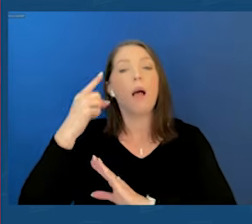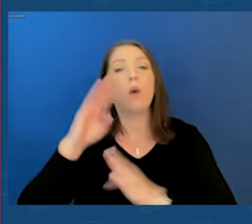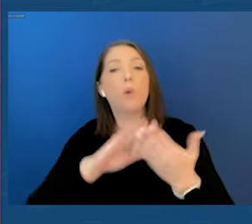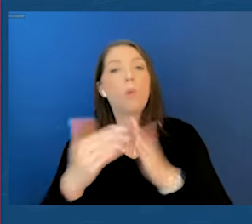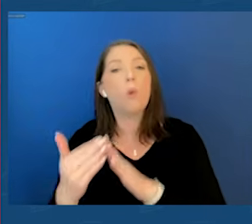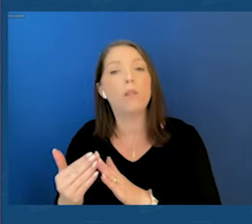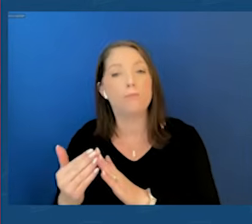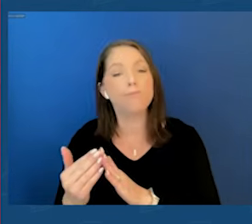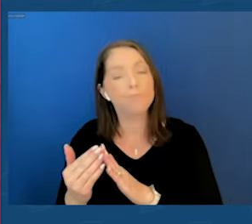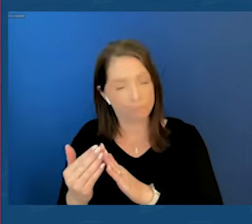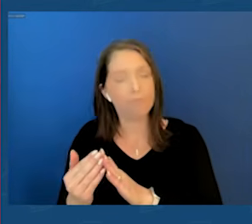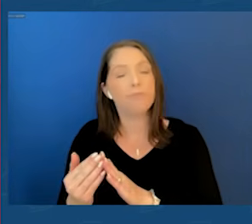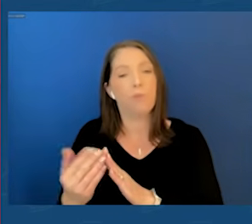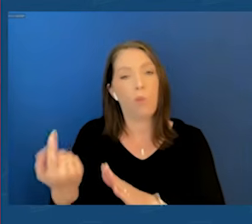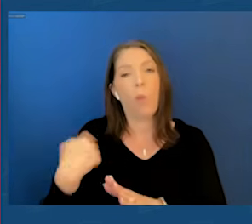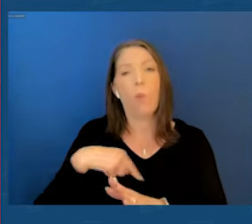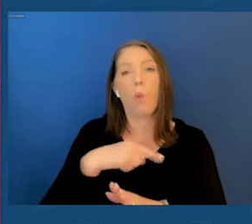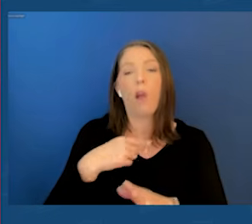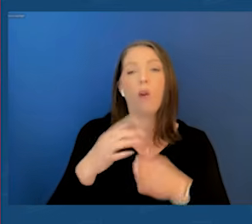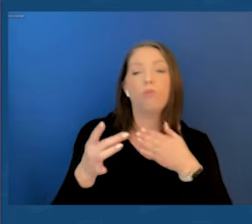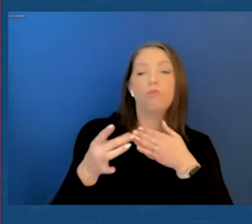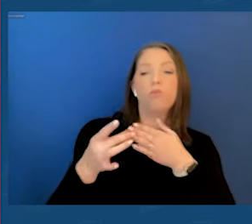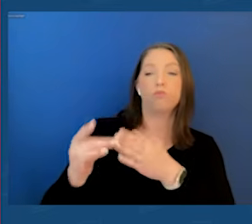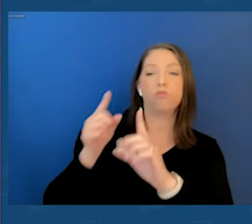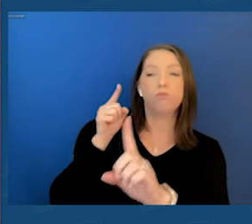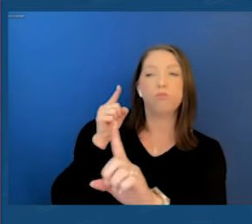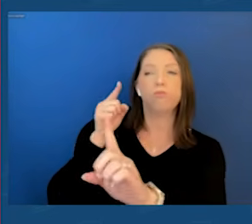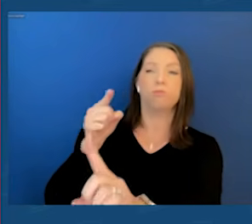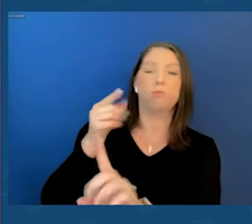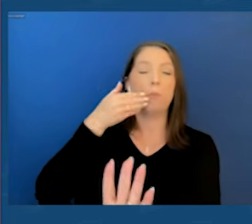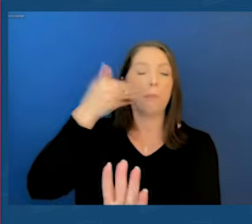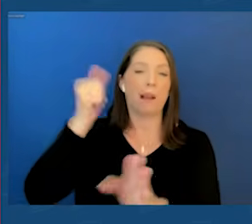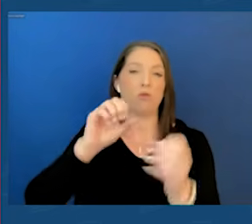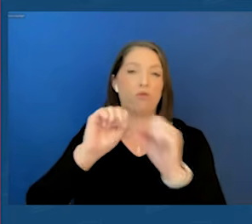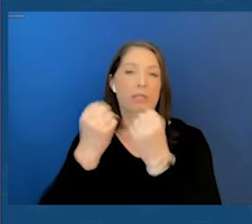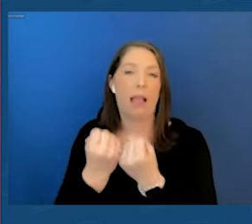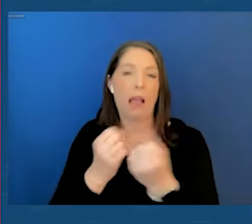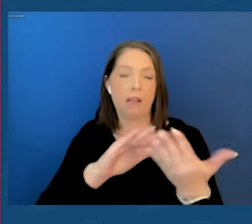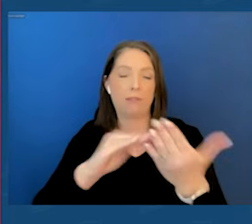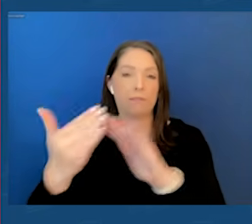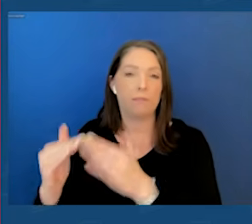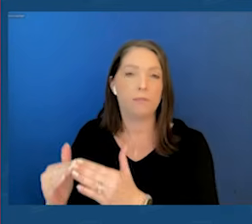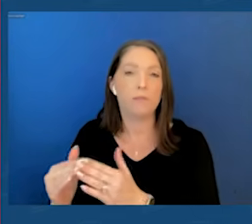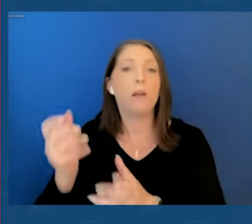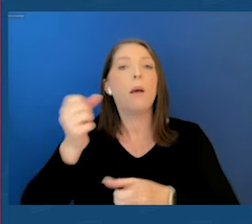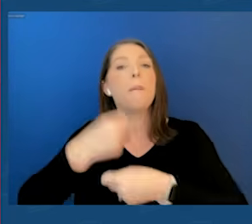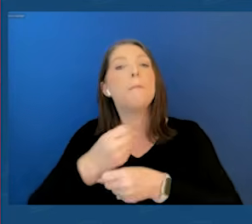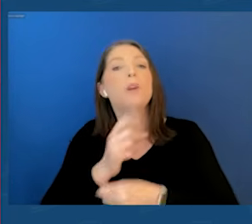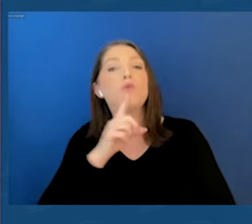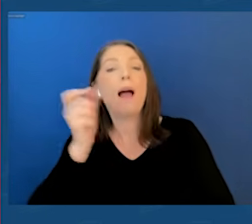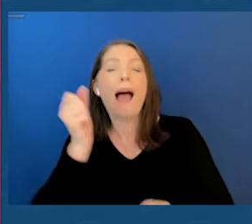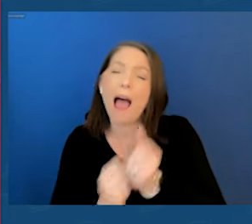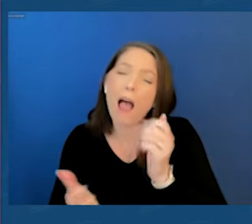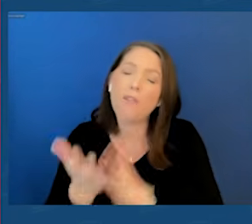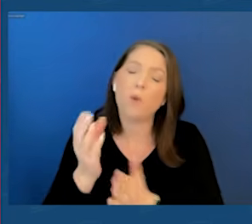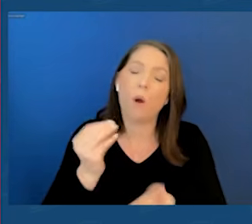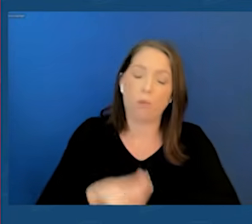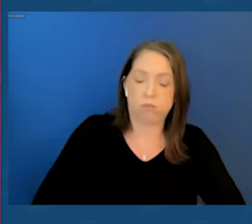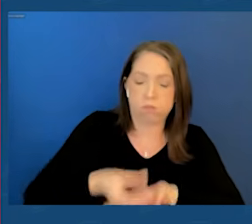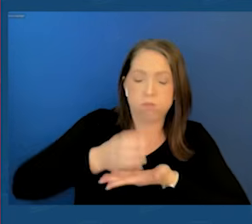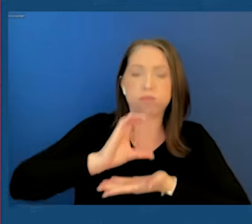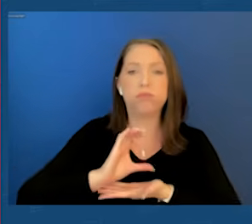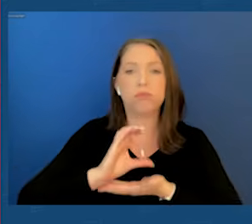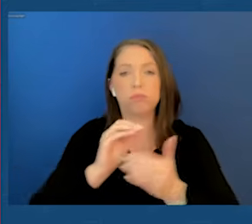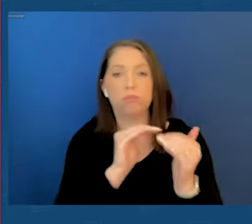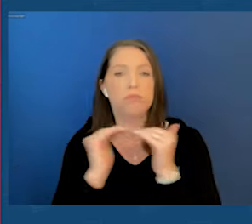we are on a path to build a better society and to make sure that everyone prospers together.